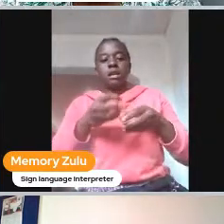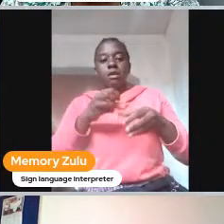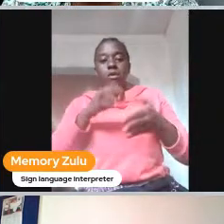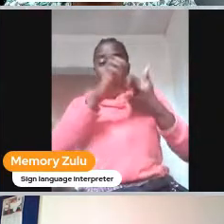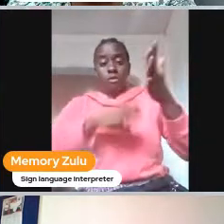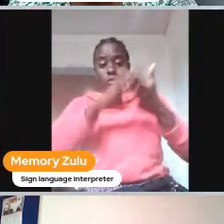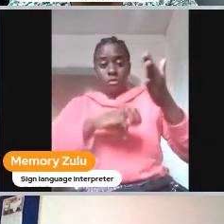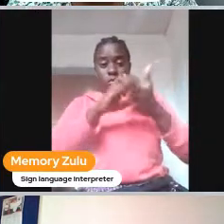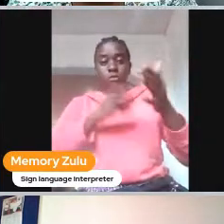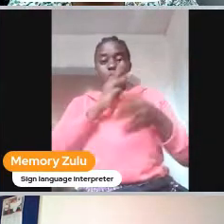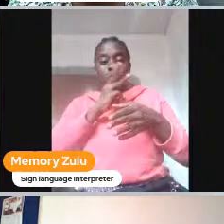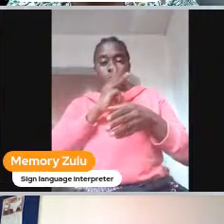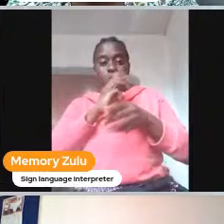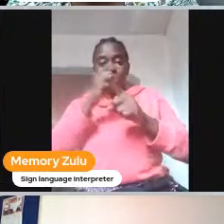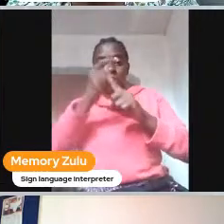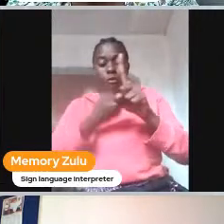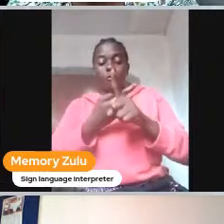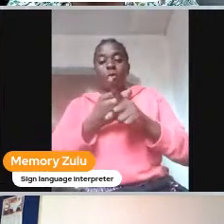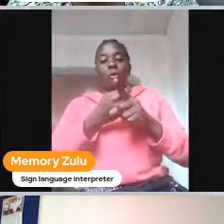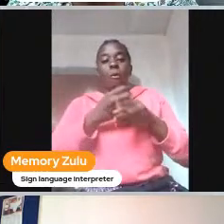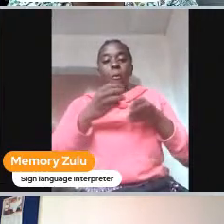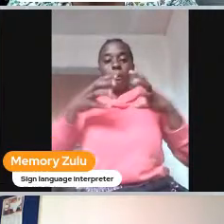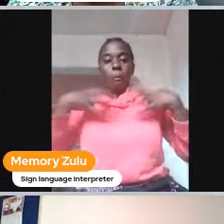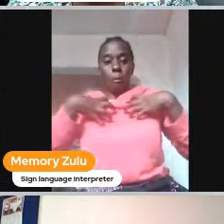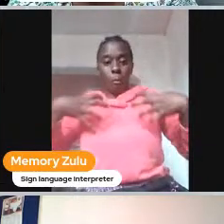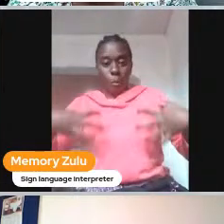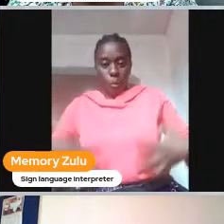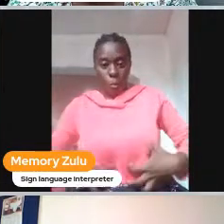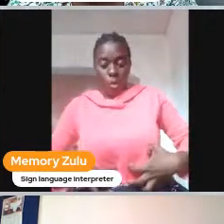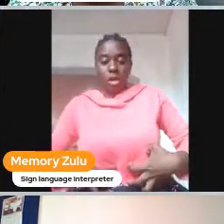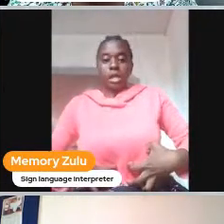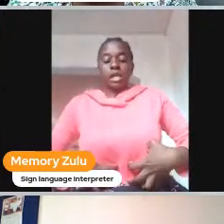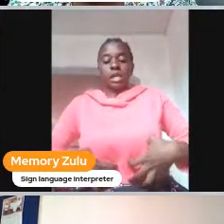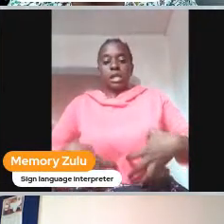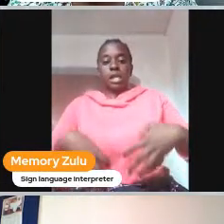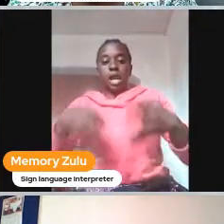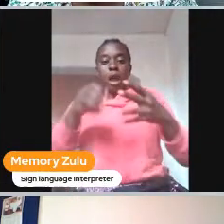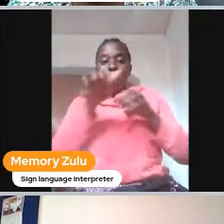by good hygiene, not holding the urine